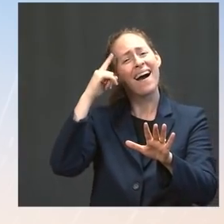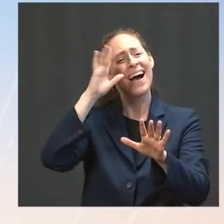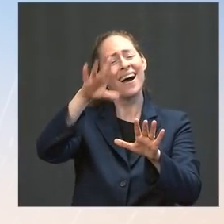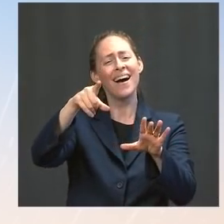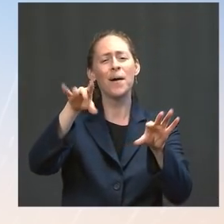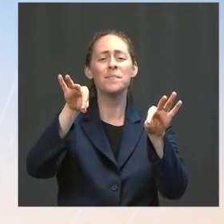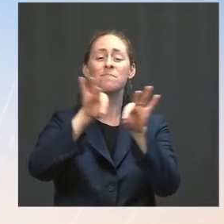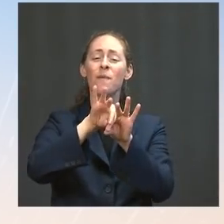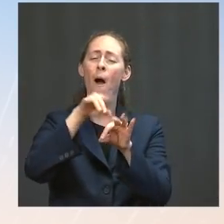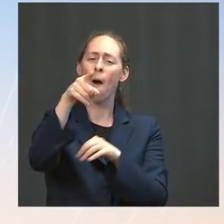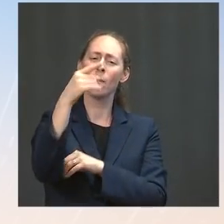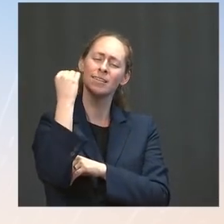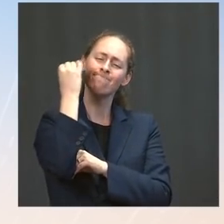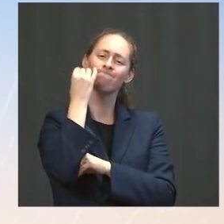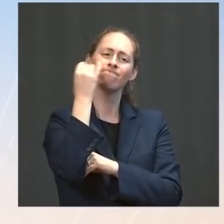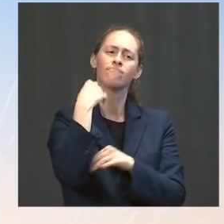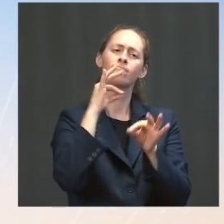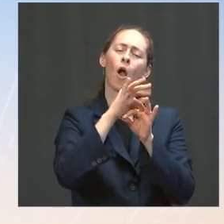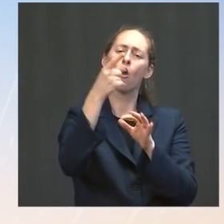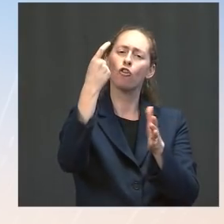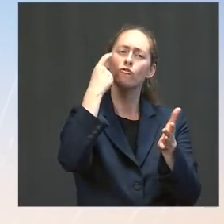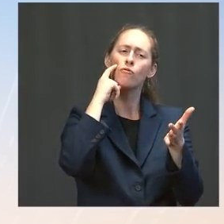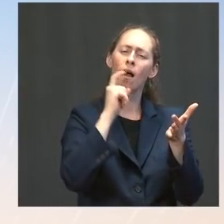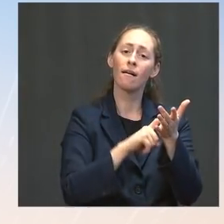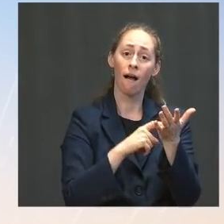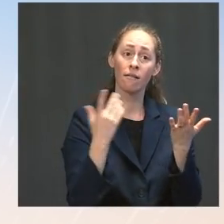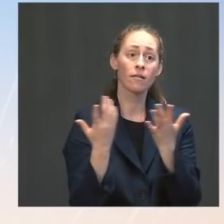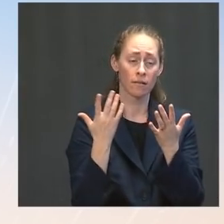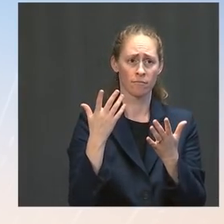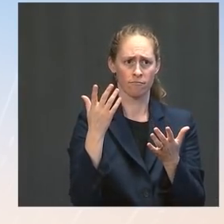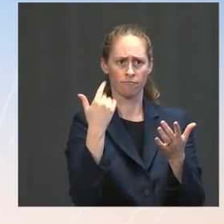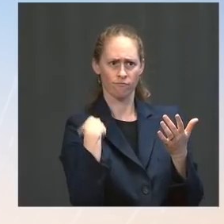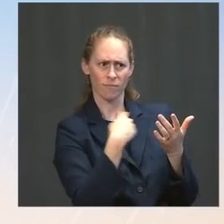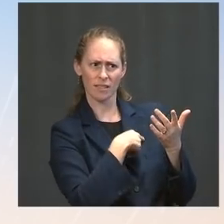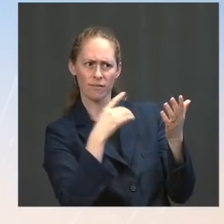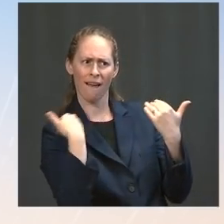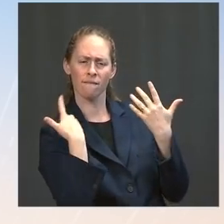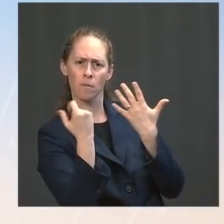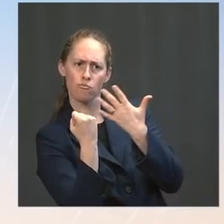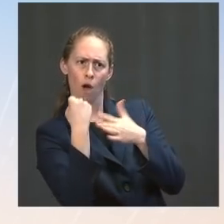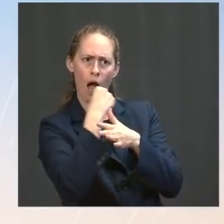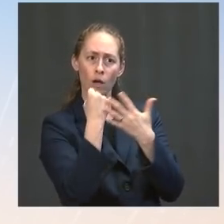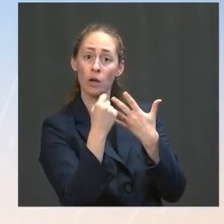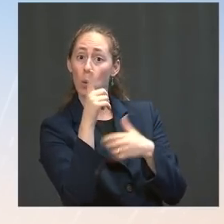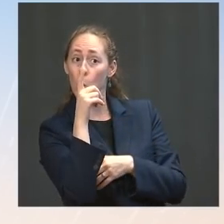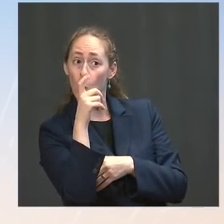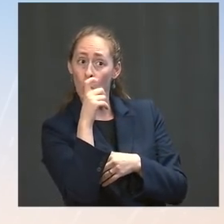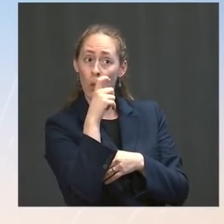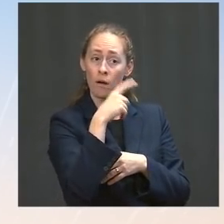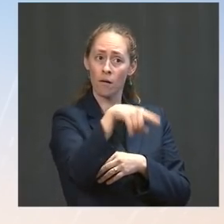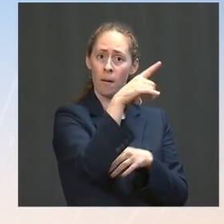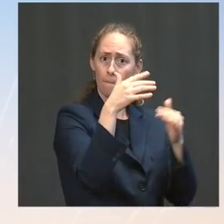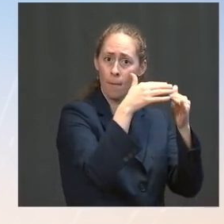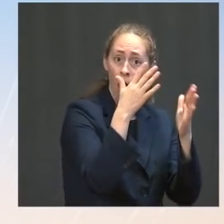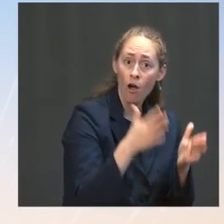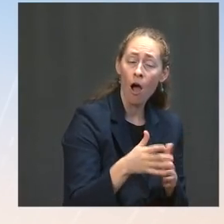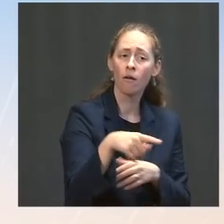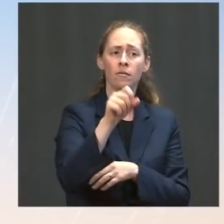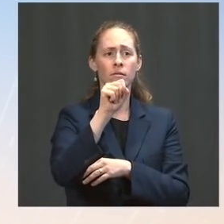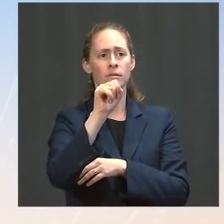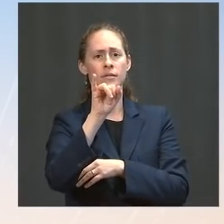last evening, so let me reiterate some of those points. We respectfully disagree with the district court's decision, and